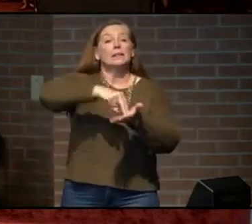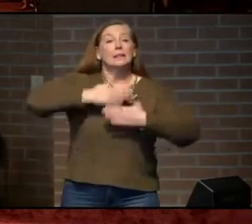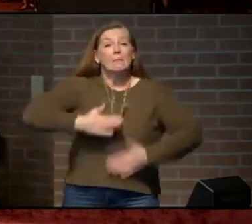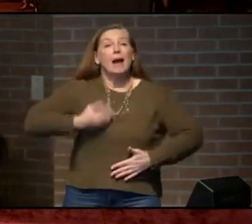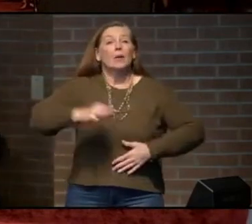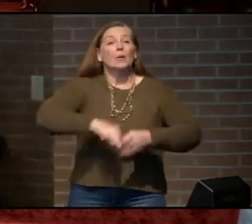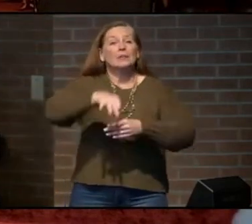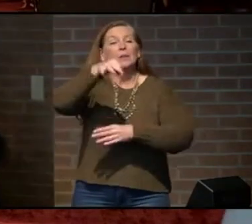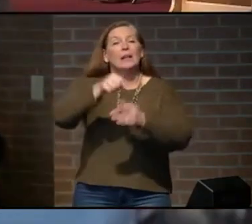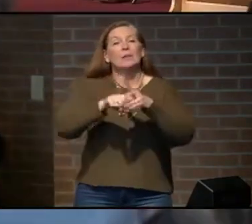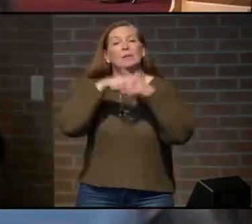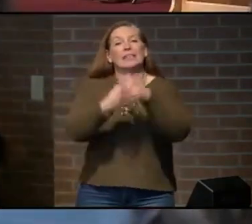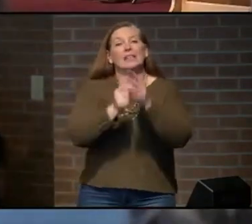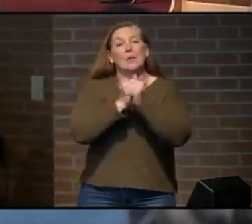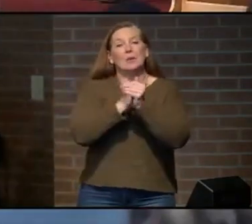worship together in song.